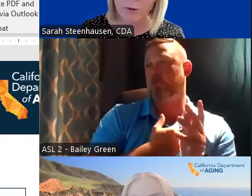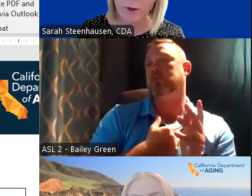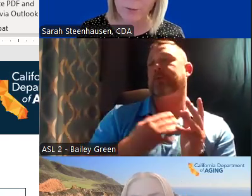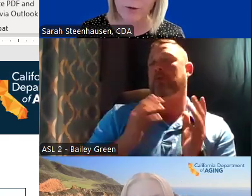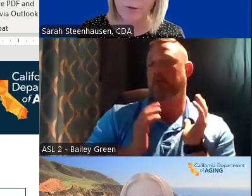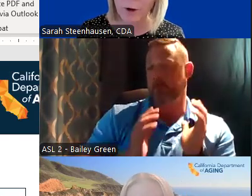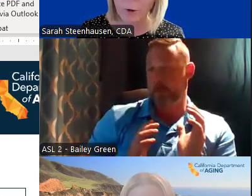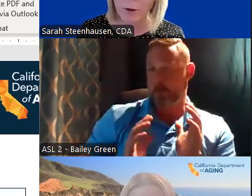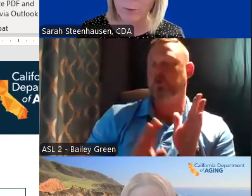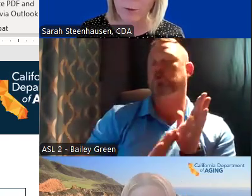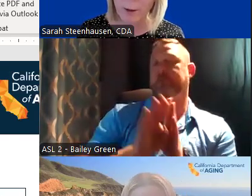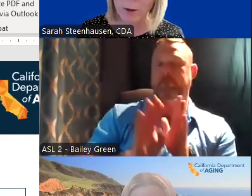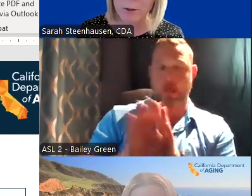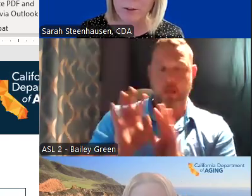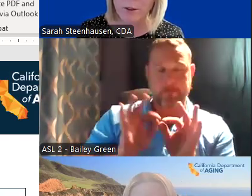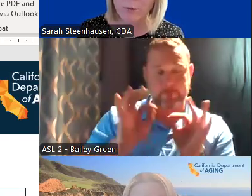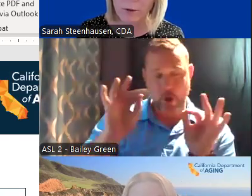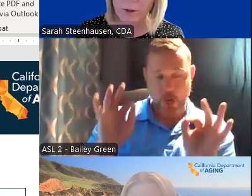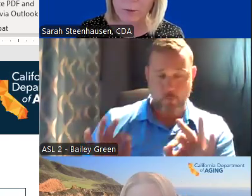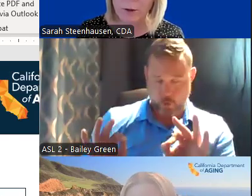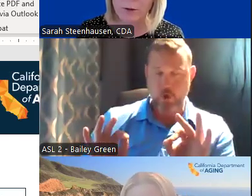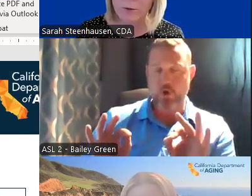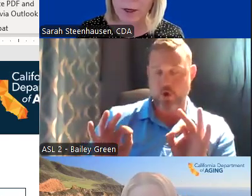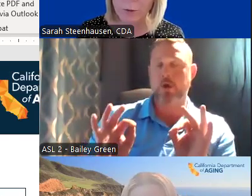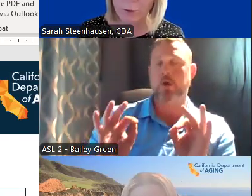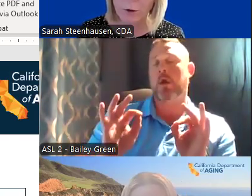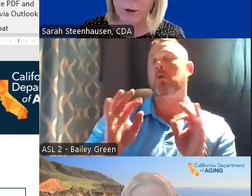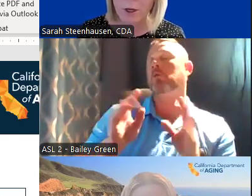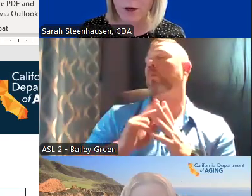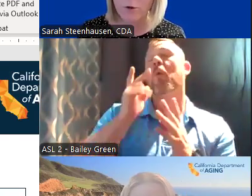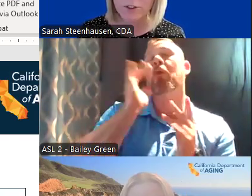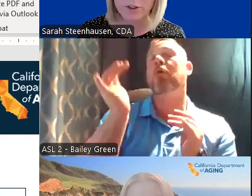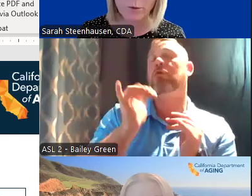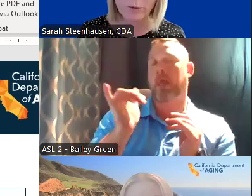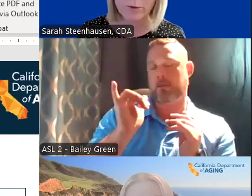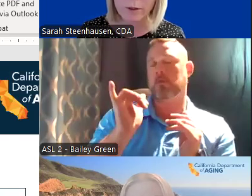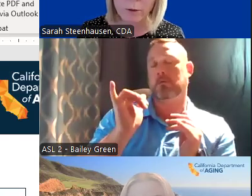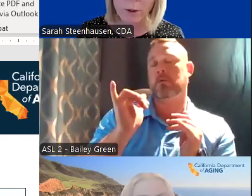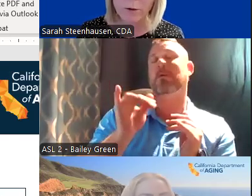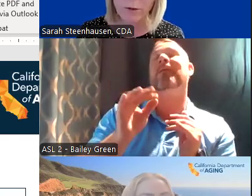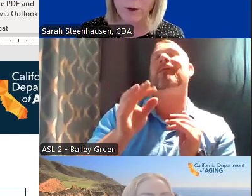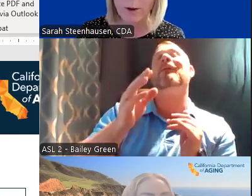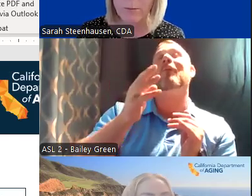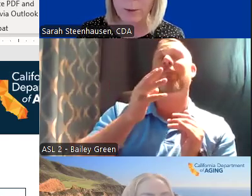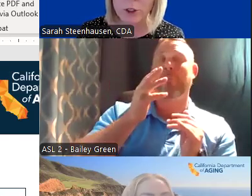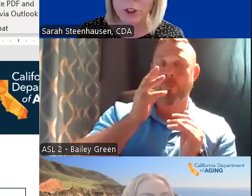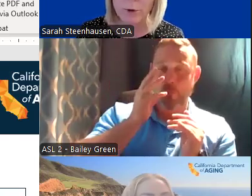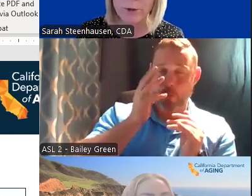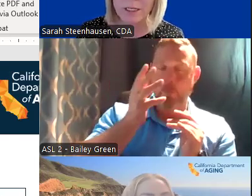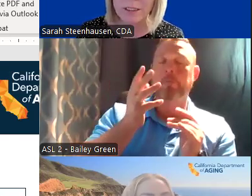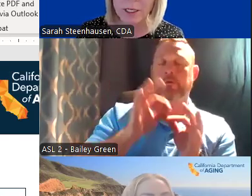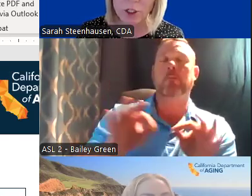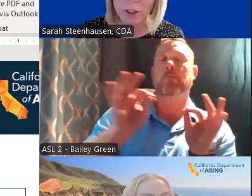to help develop the framework and the parameters of the Lived Experience Advisory Board. Of course, it will be really critical to think about